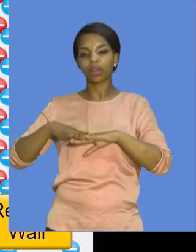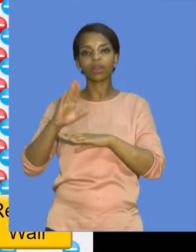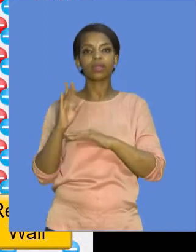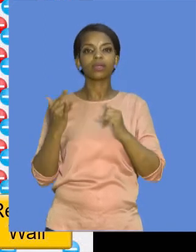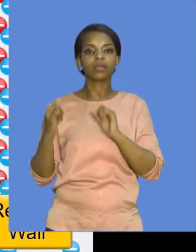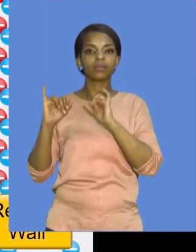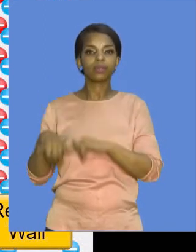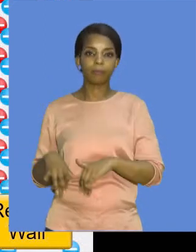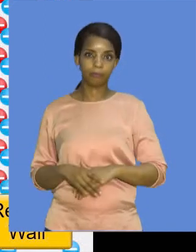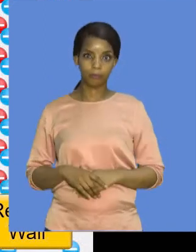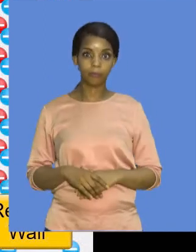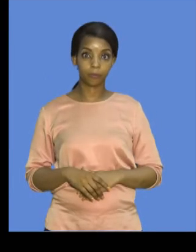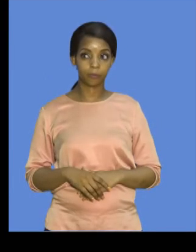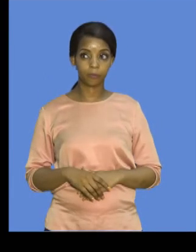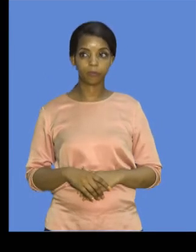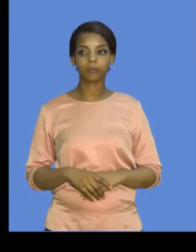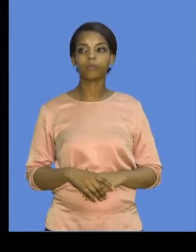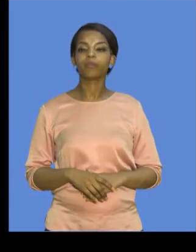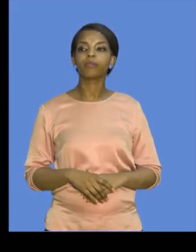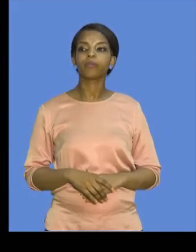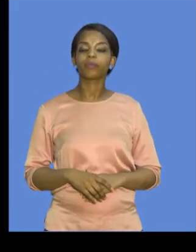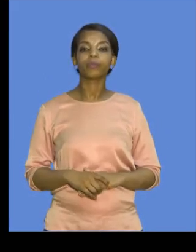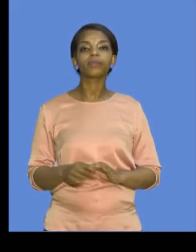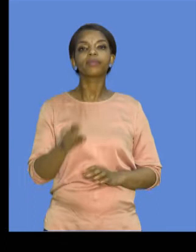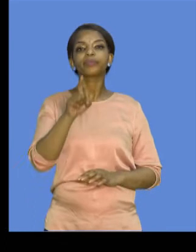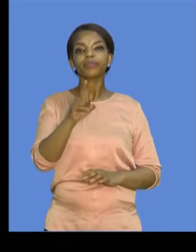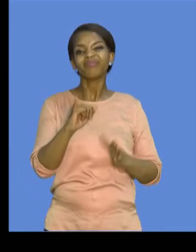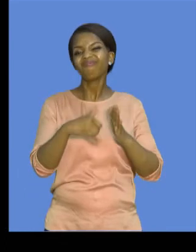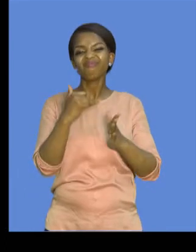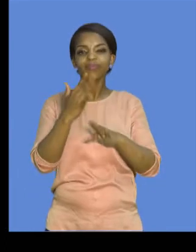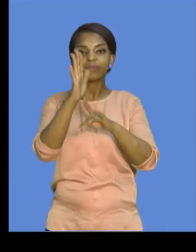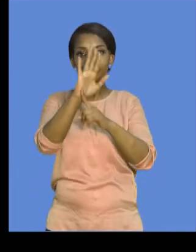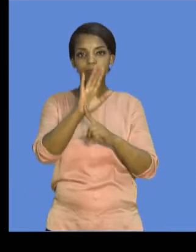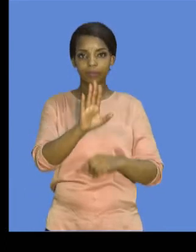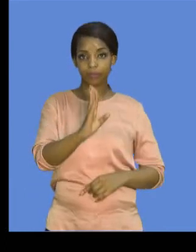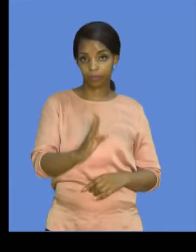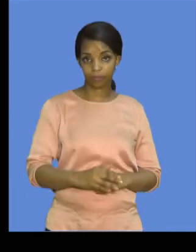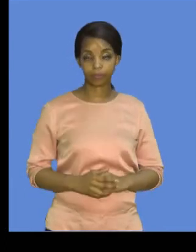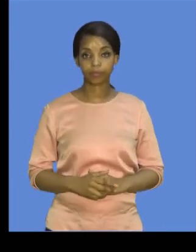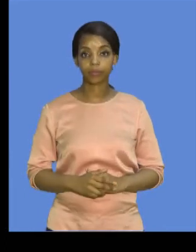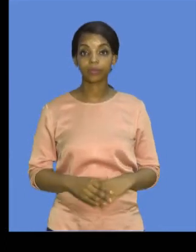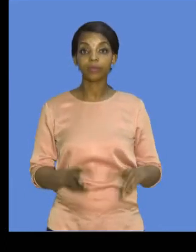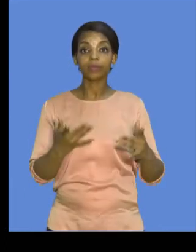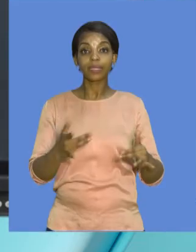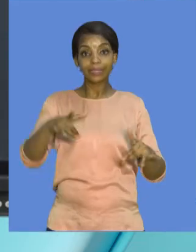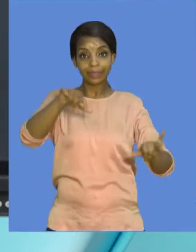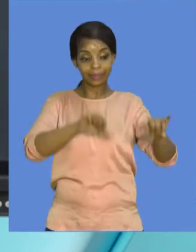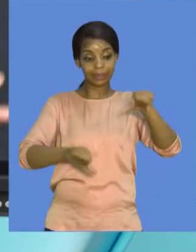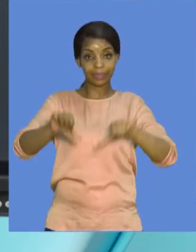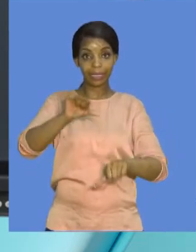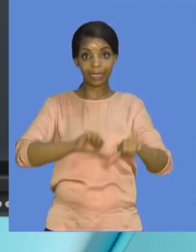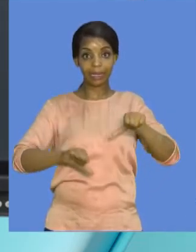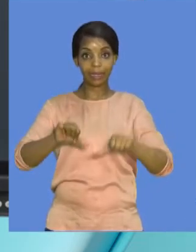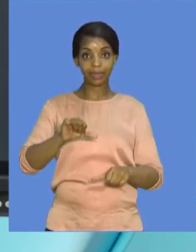negative, right? Okay. So that was the simulation. So the science actually